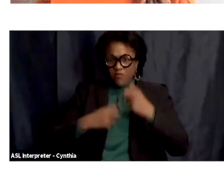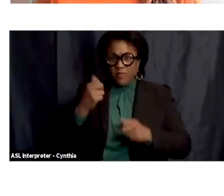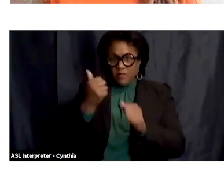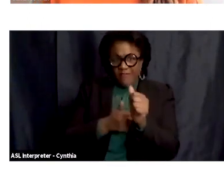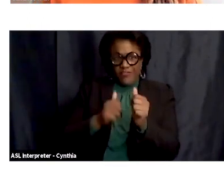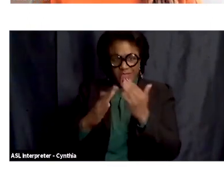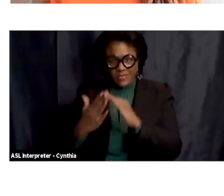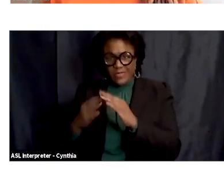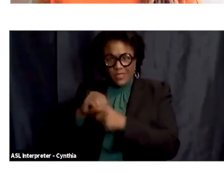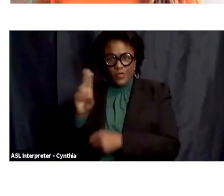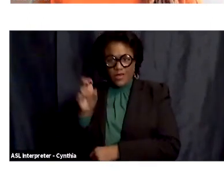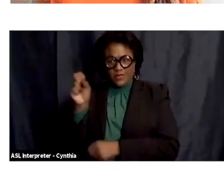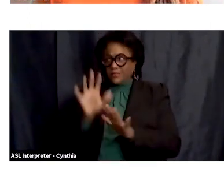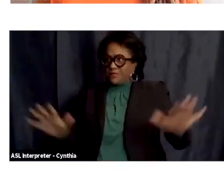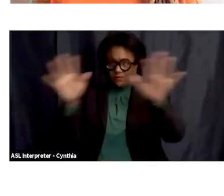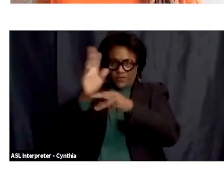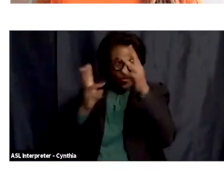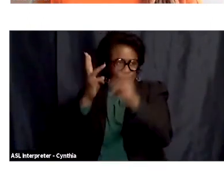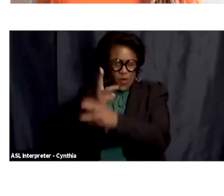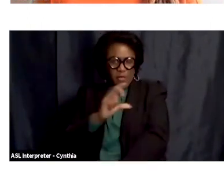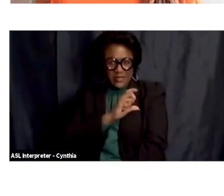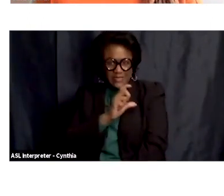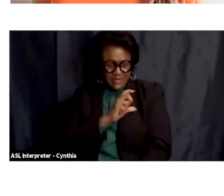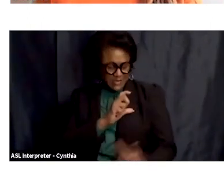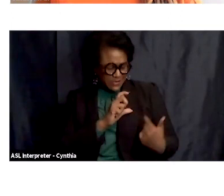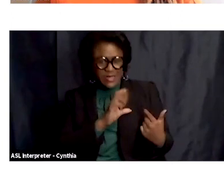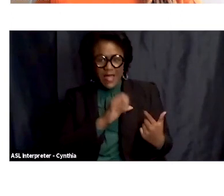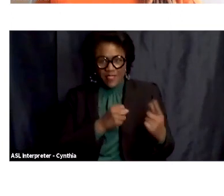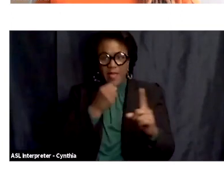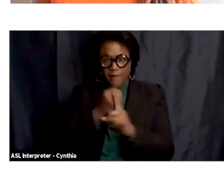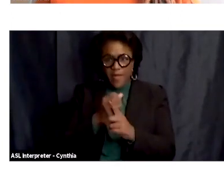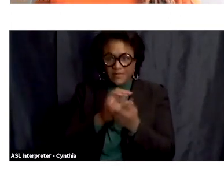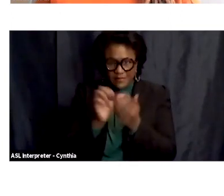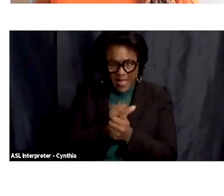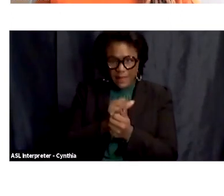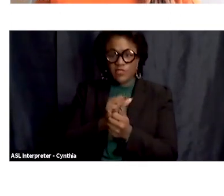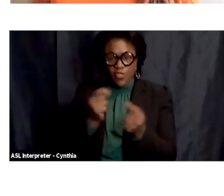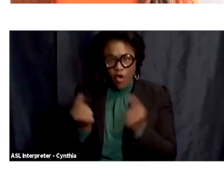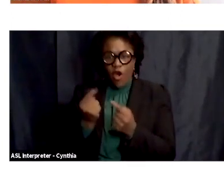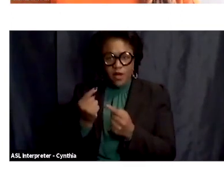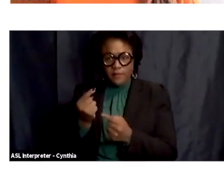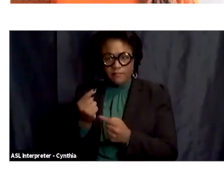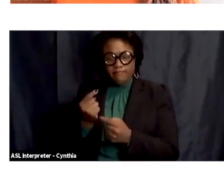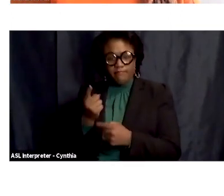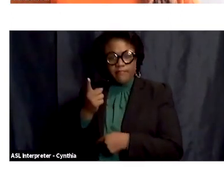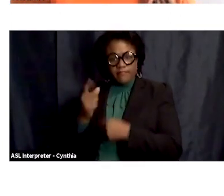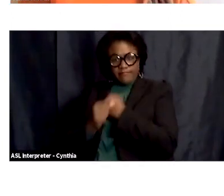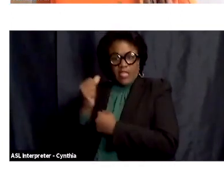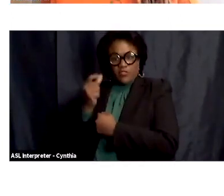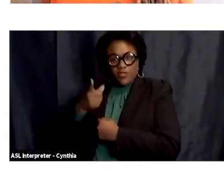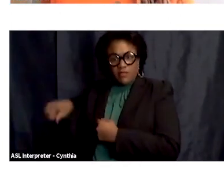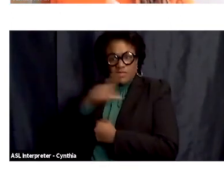America and internationally, as far as the police state and the impact and damage and harm that they impose on